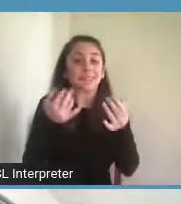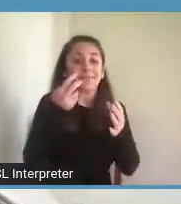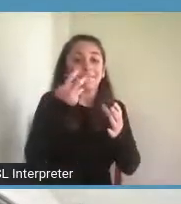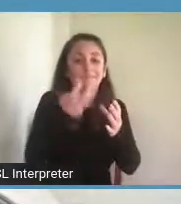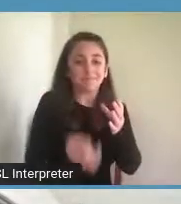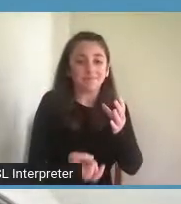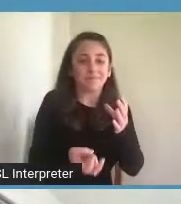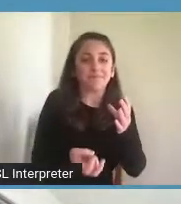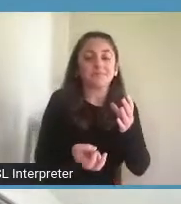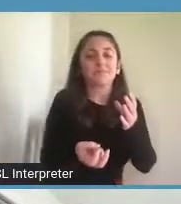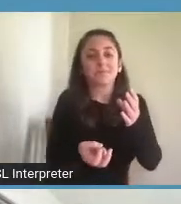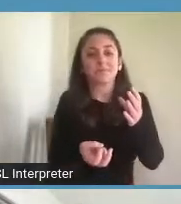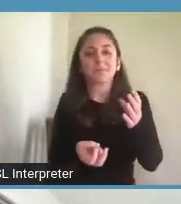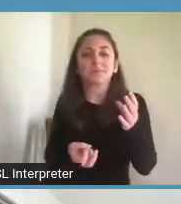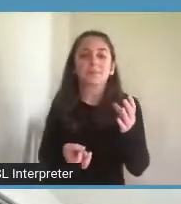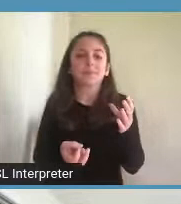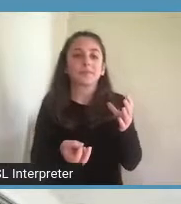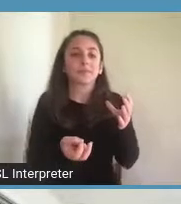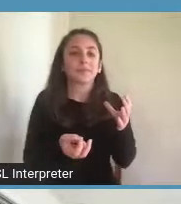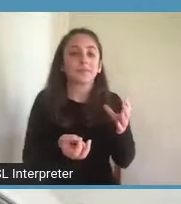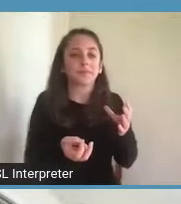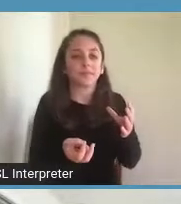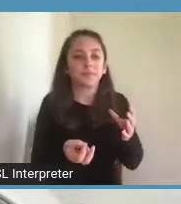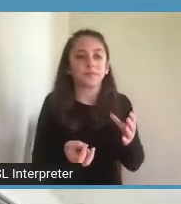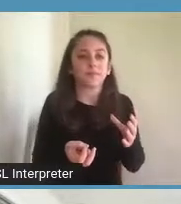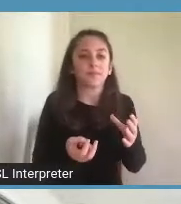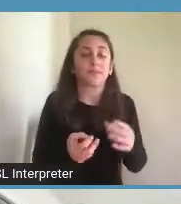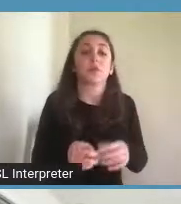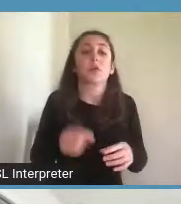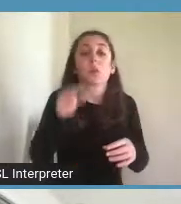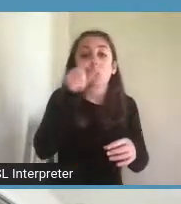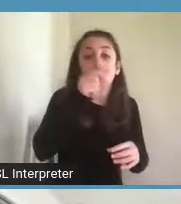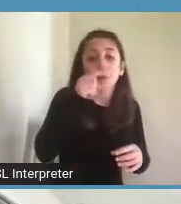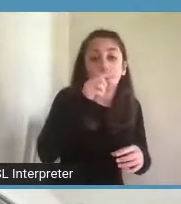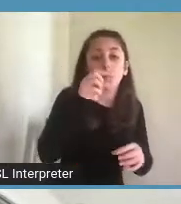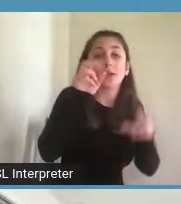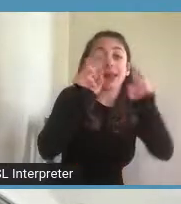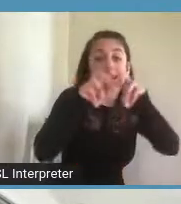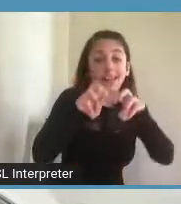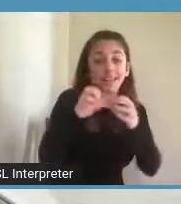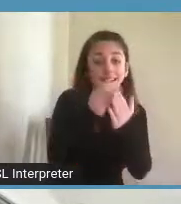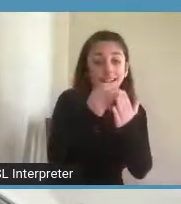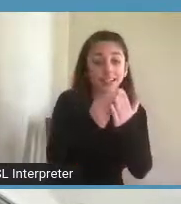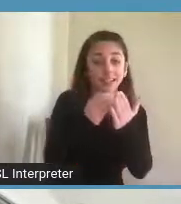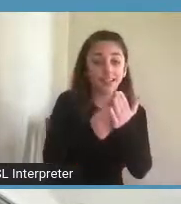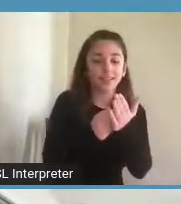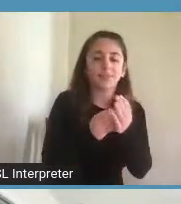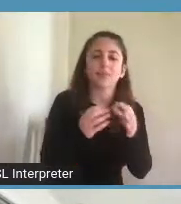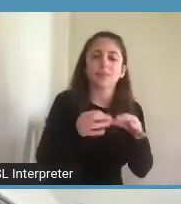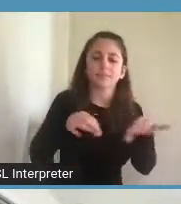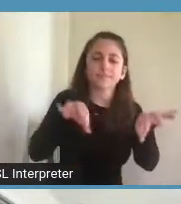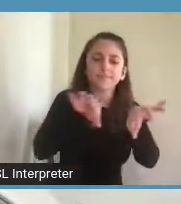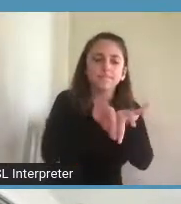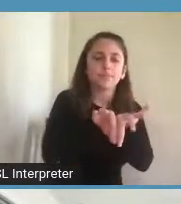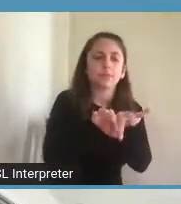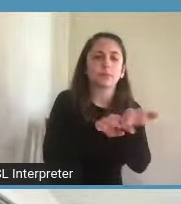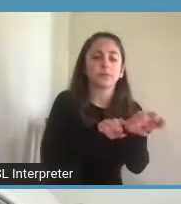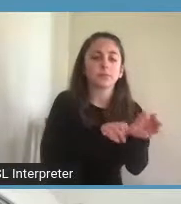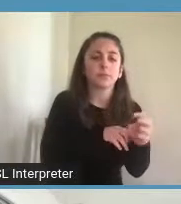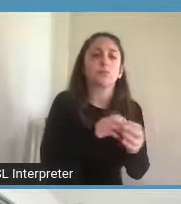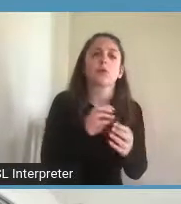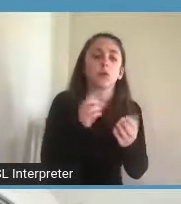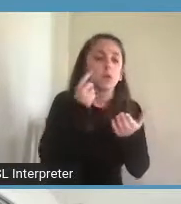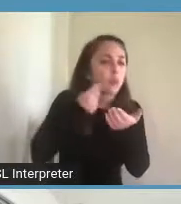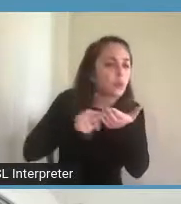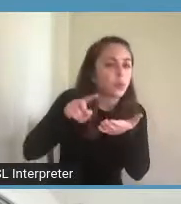Now we're going to do a deep dive into Google Analytics. And the key takeaway here is with a research question in